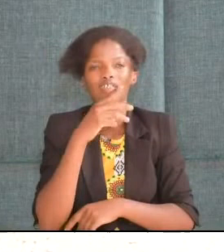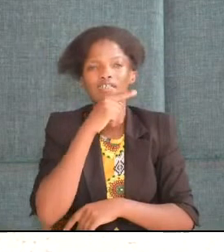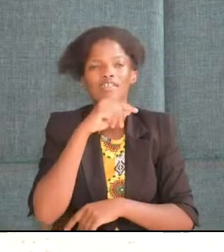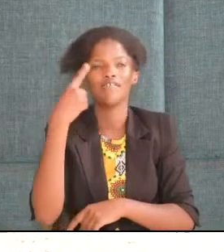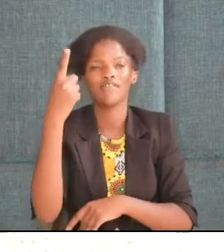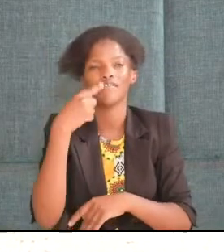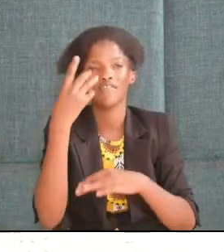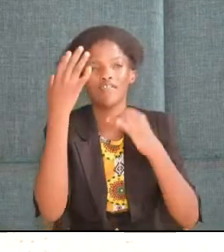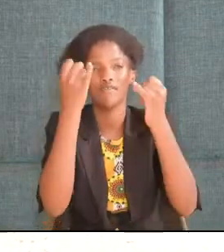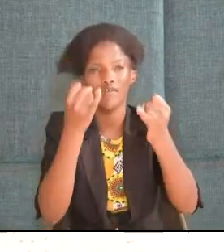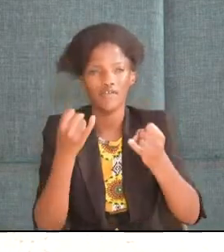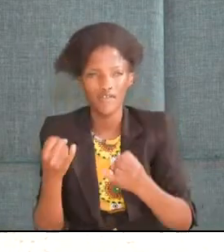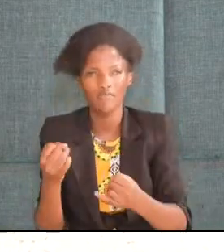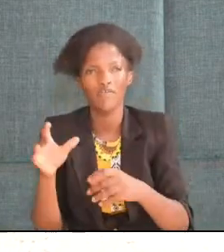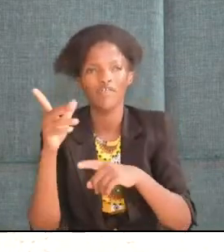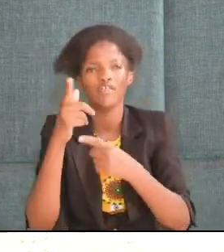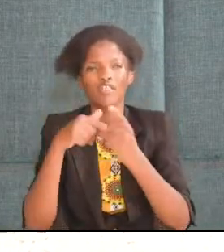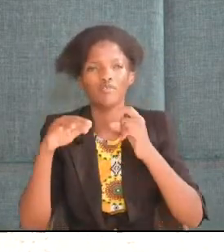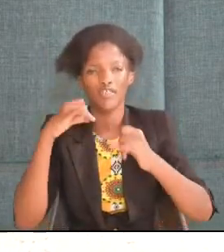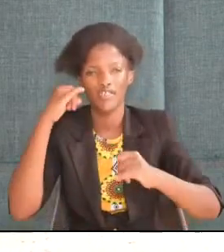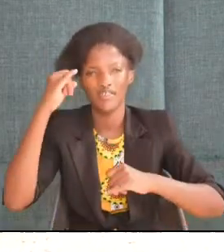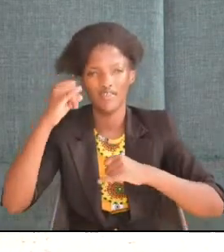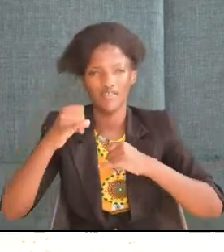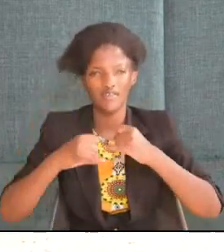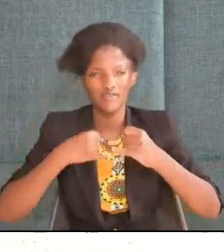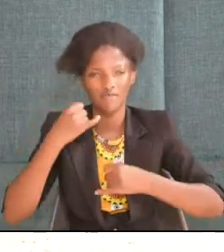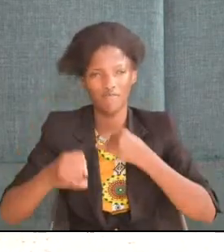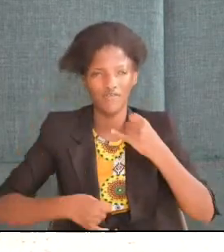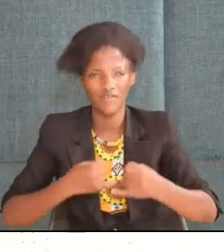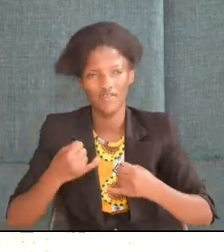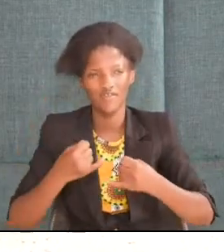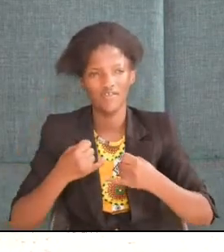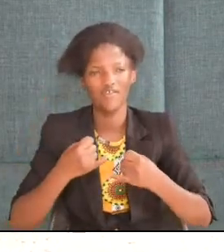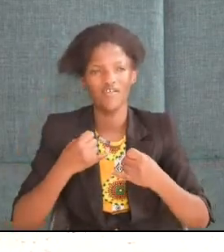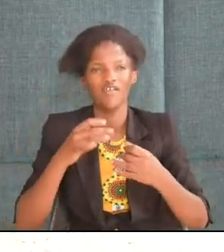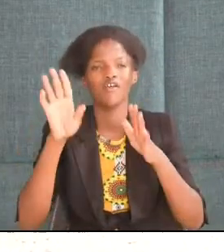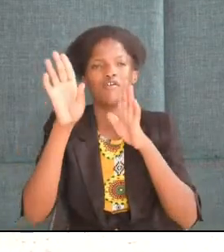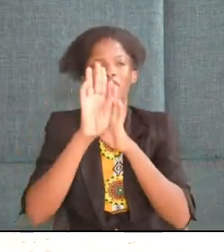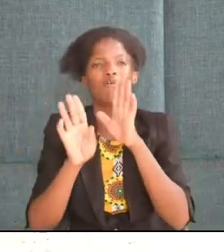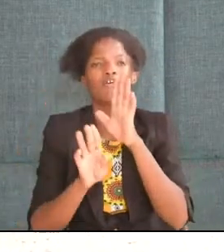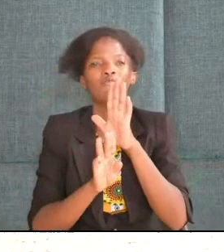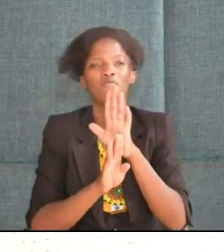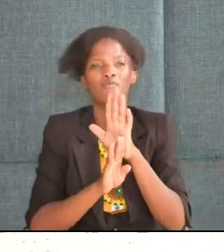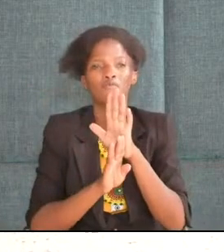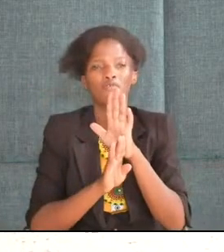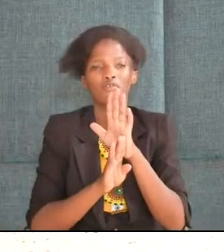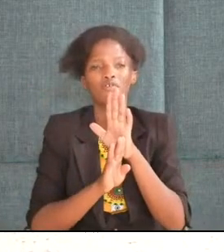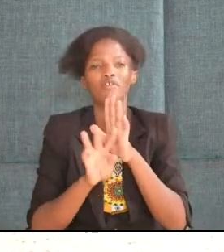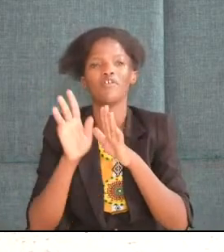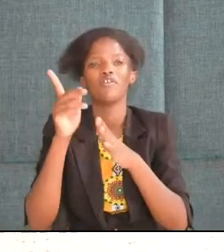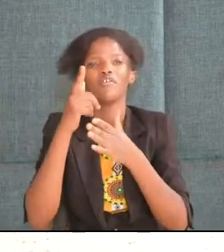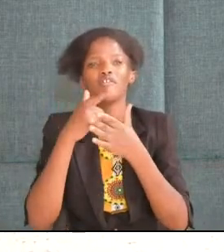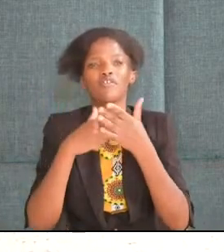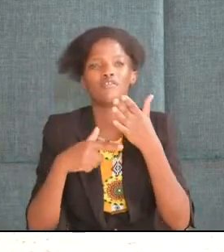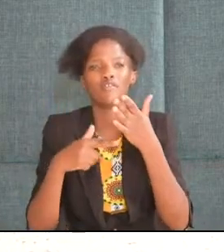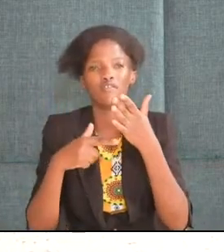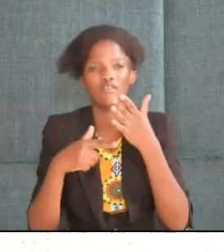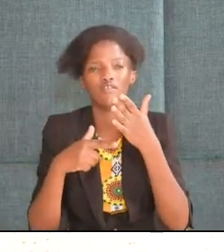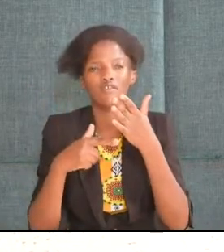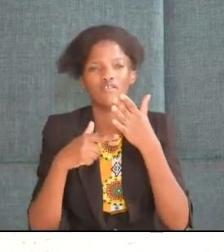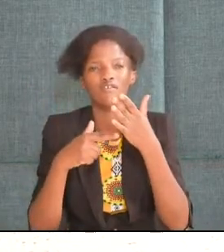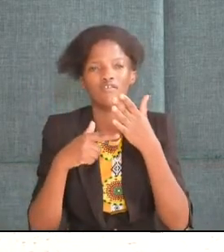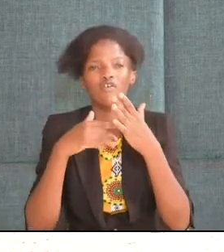he was inviting me to an exciting, fun-filled, Bible-based boot camp